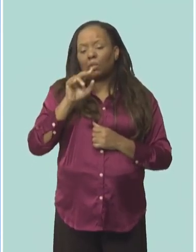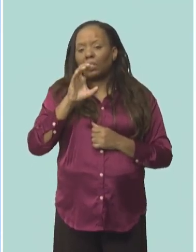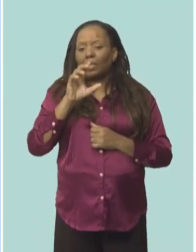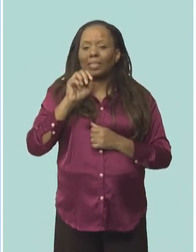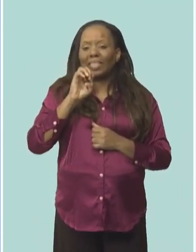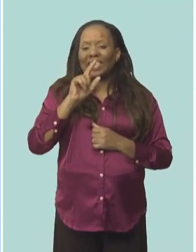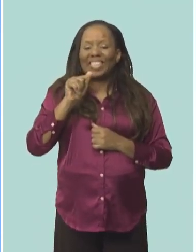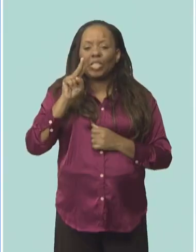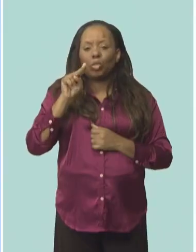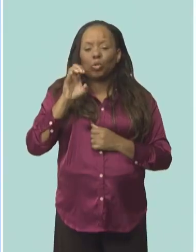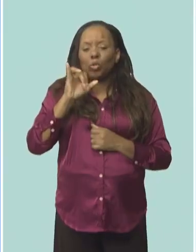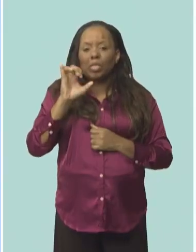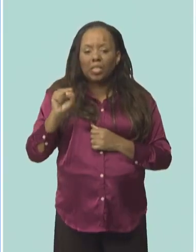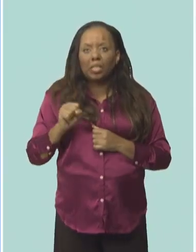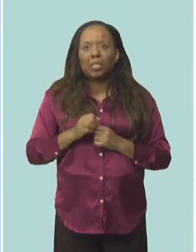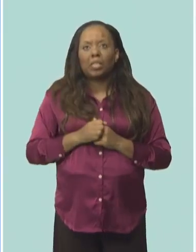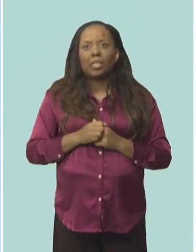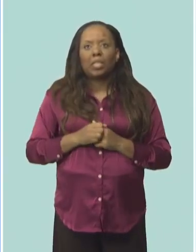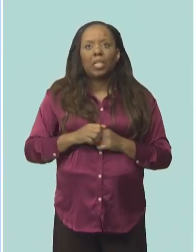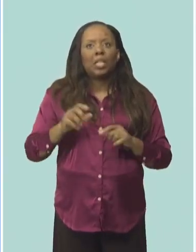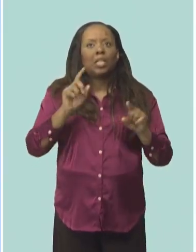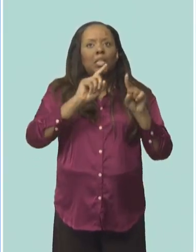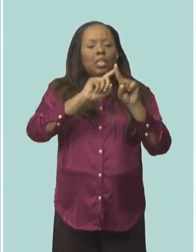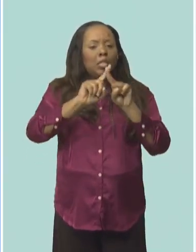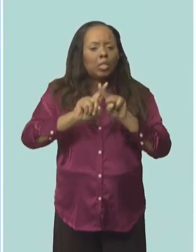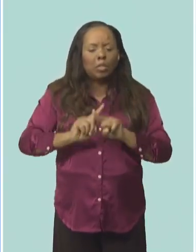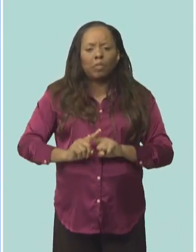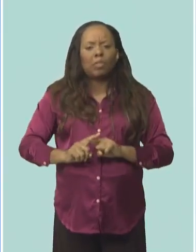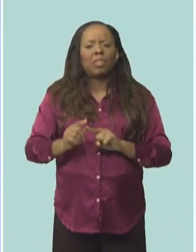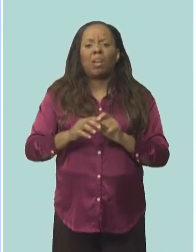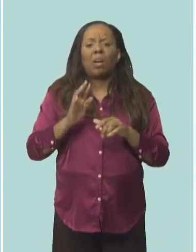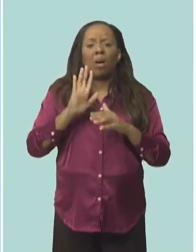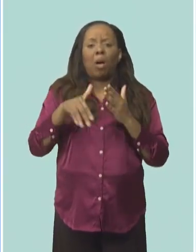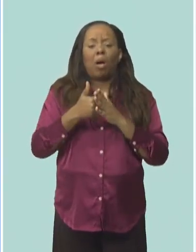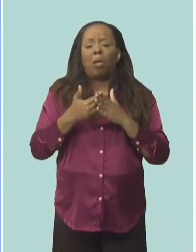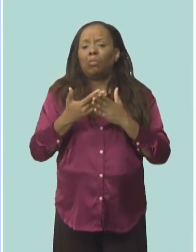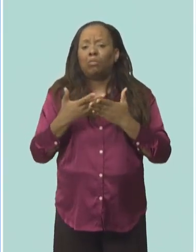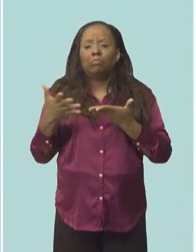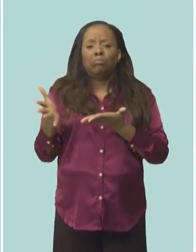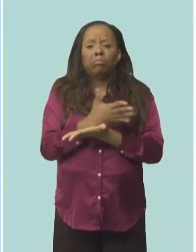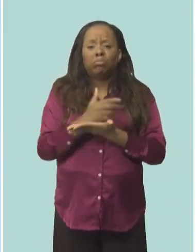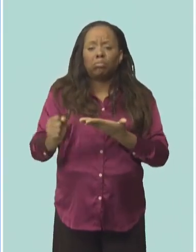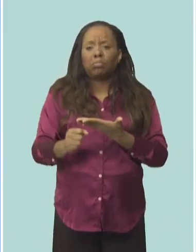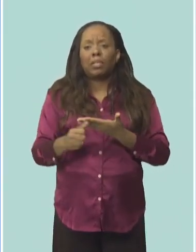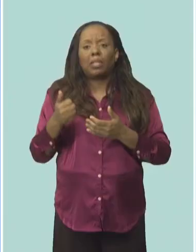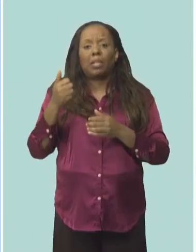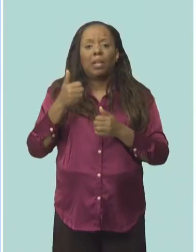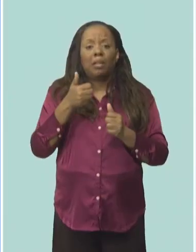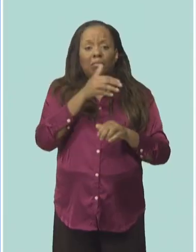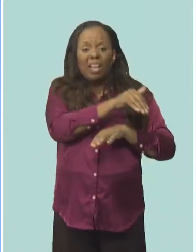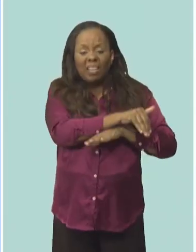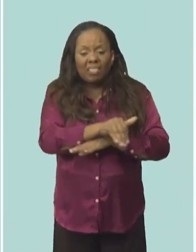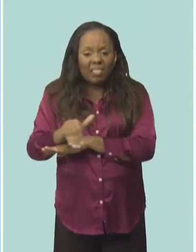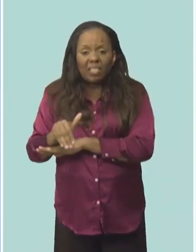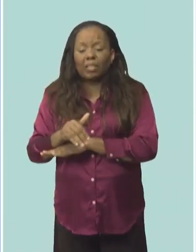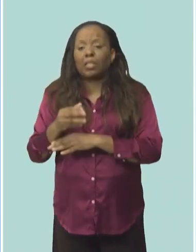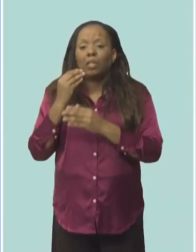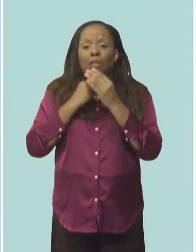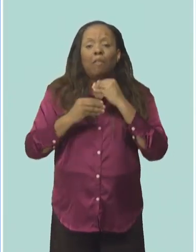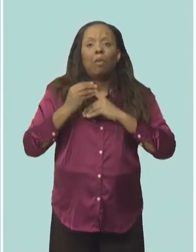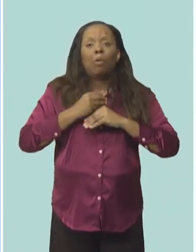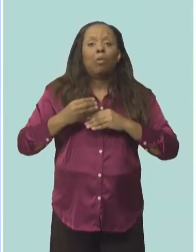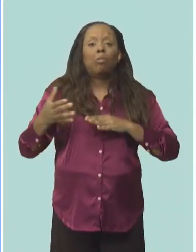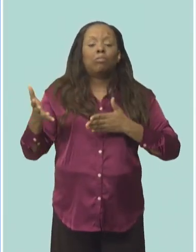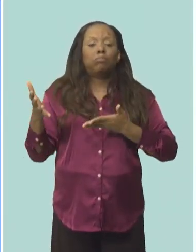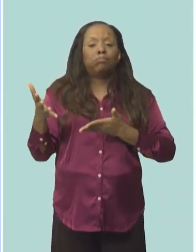out. We never had enough food. Each night, our food booth sold out. So it was a